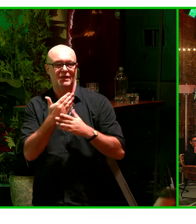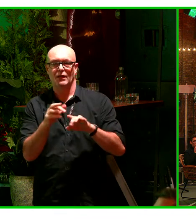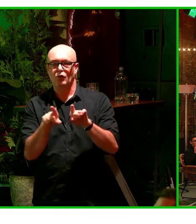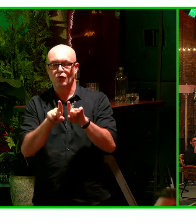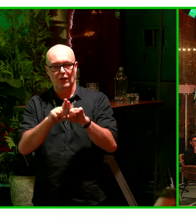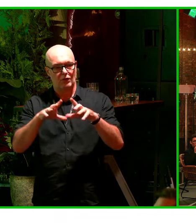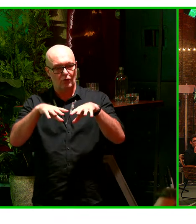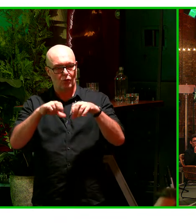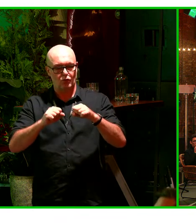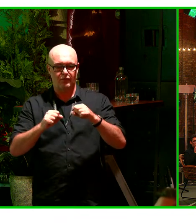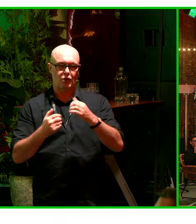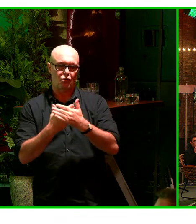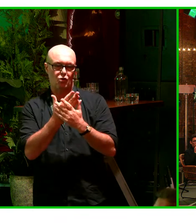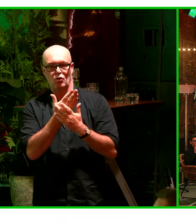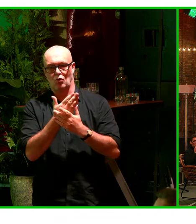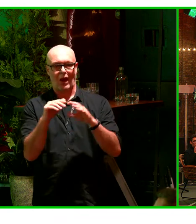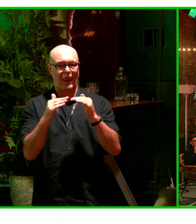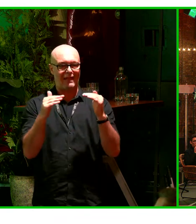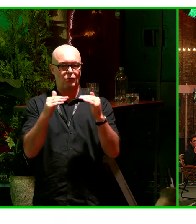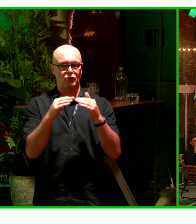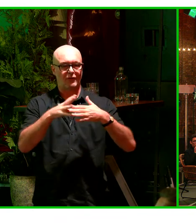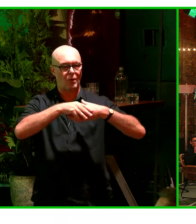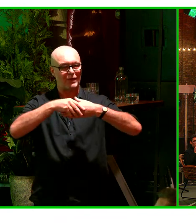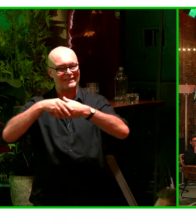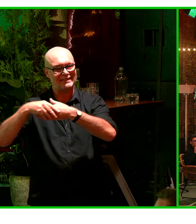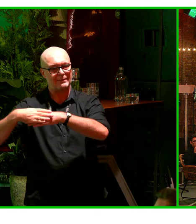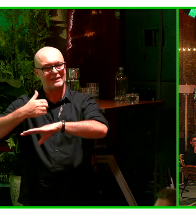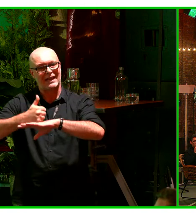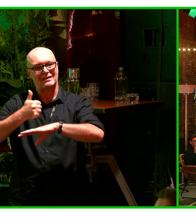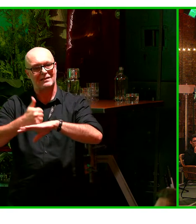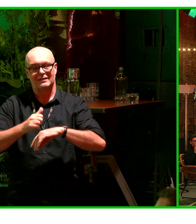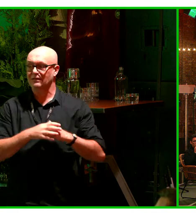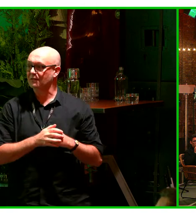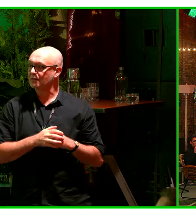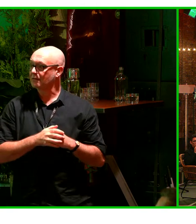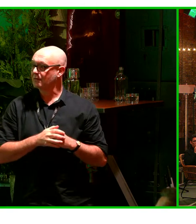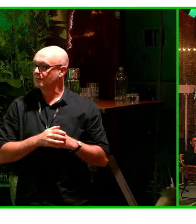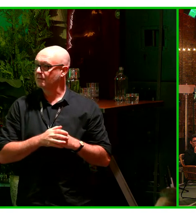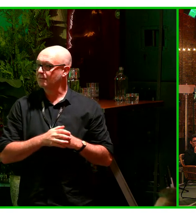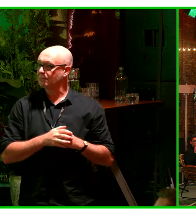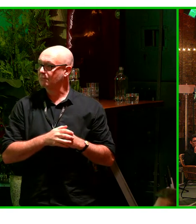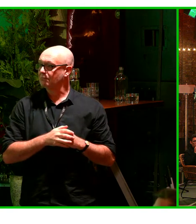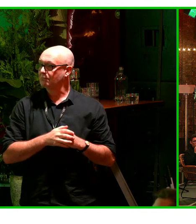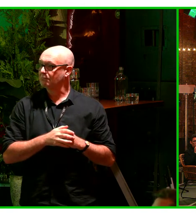the new T levels and apprenticeship standards. So, excuse me.